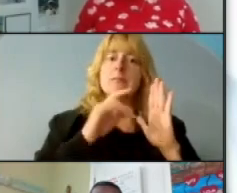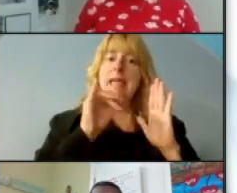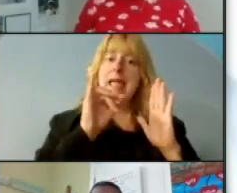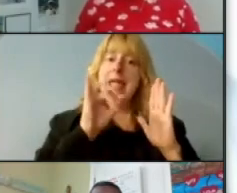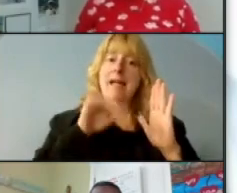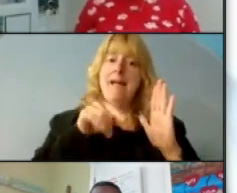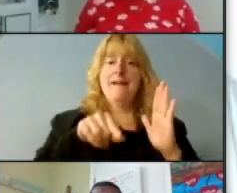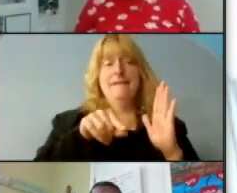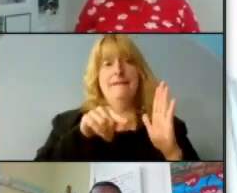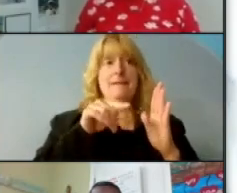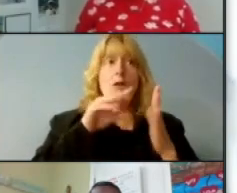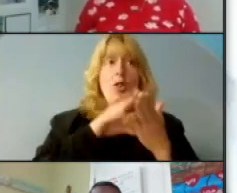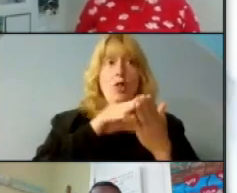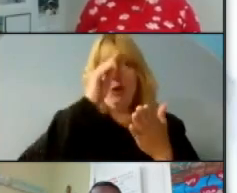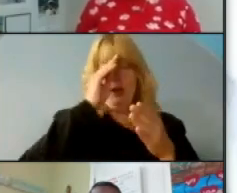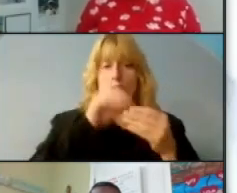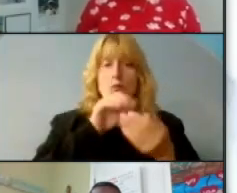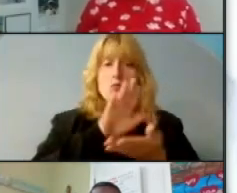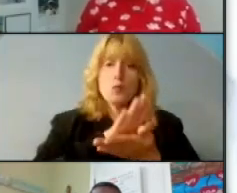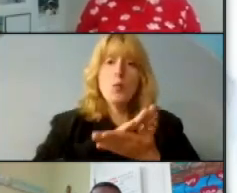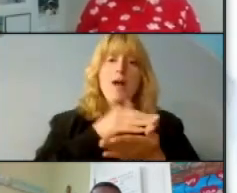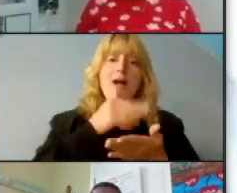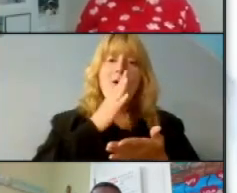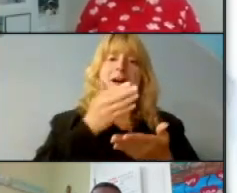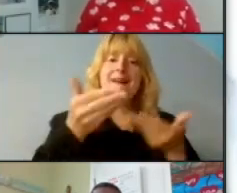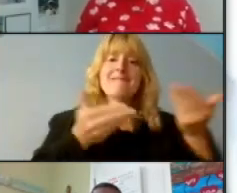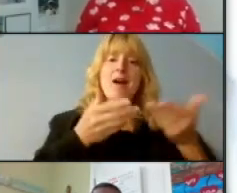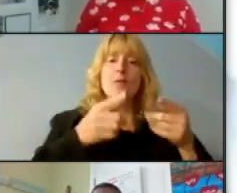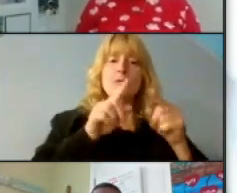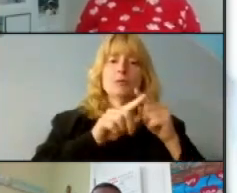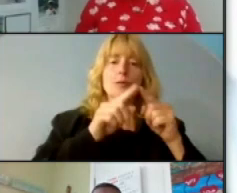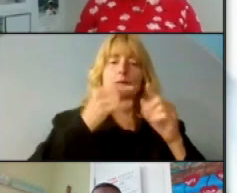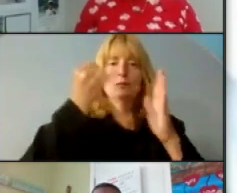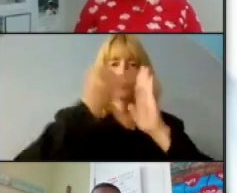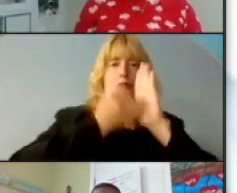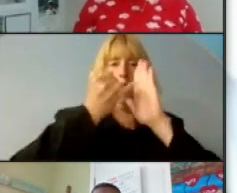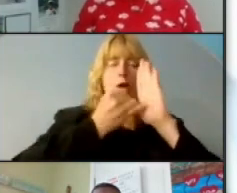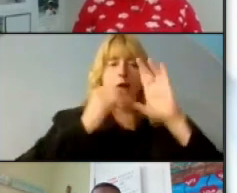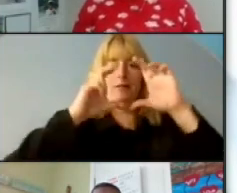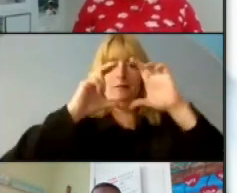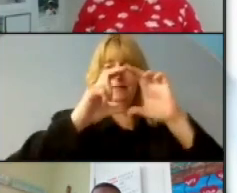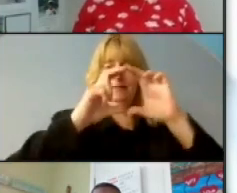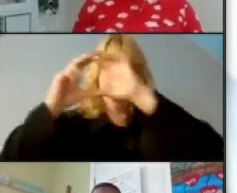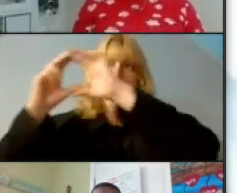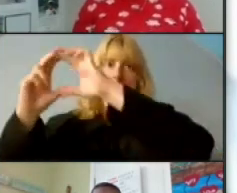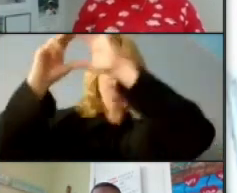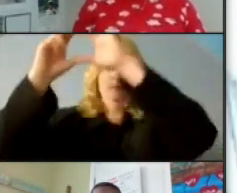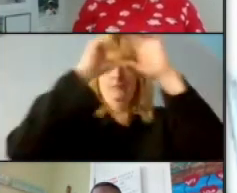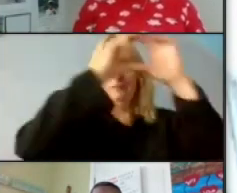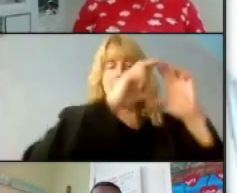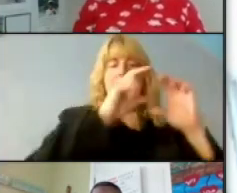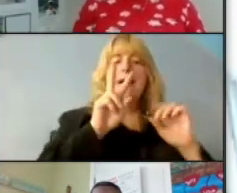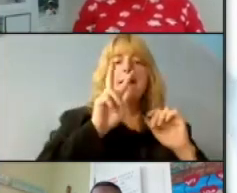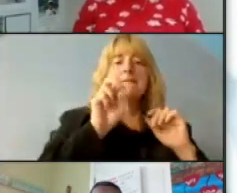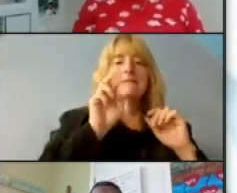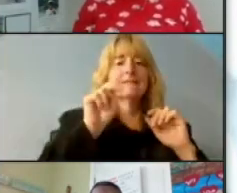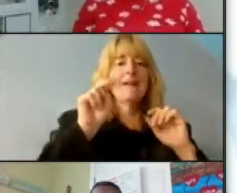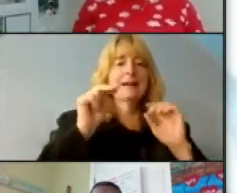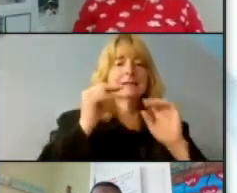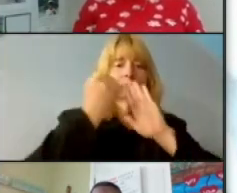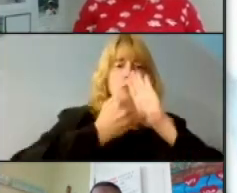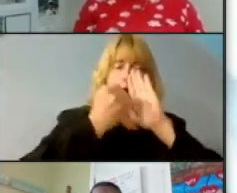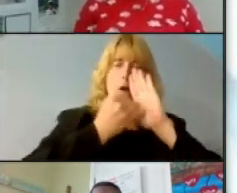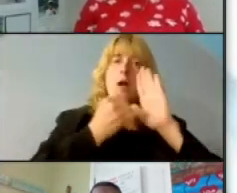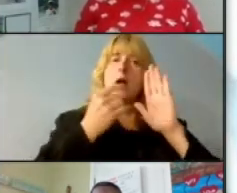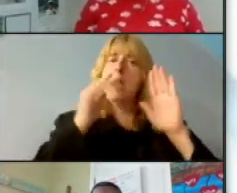Venn diagram where we would compare and contrast the difference between what it's like to try to